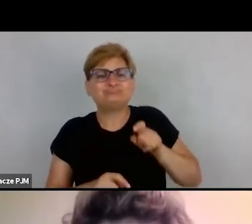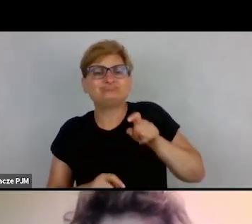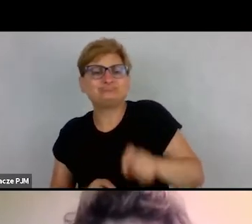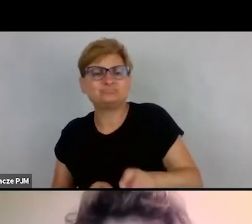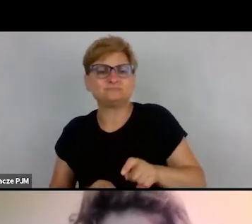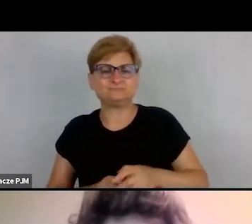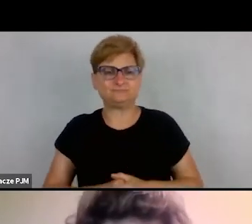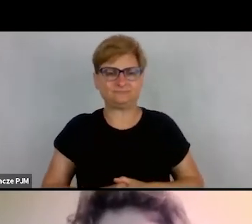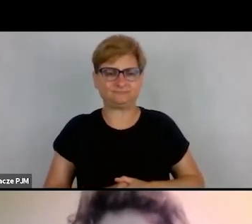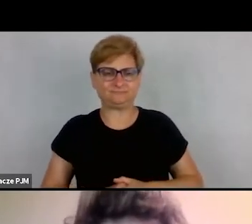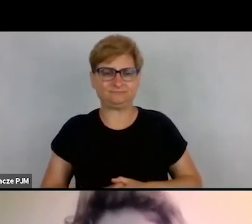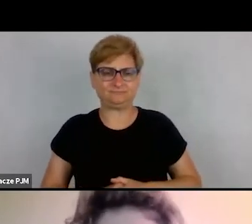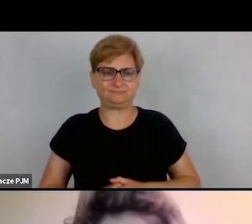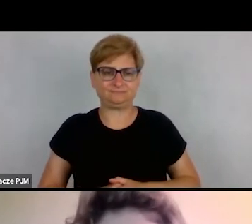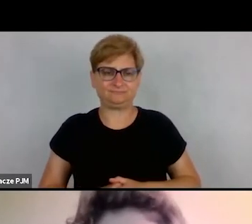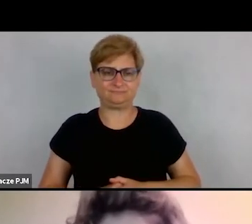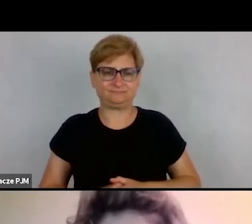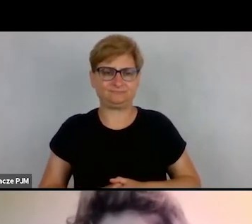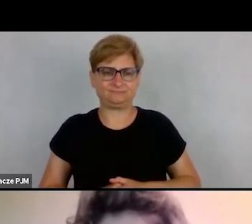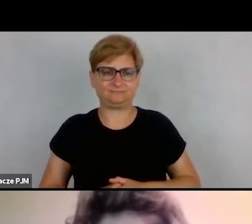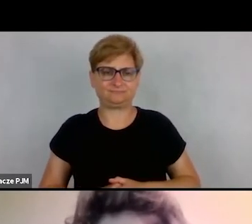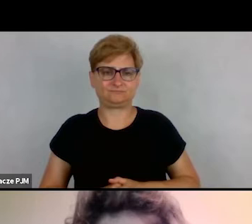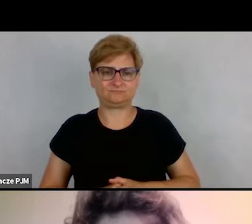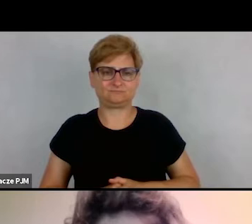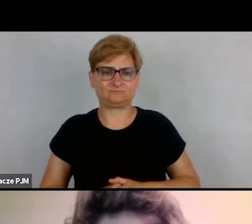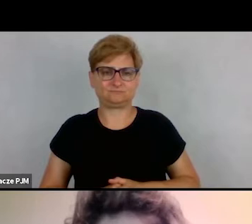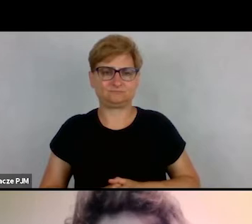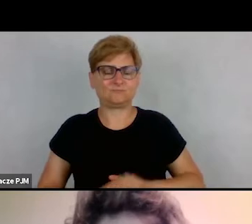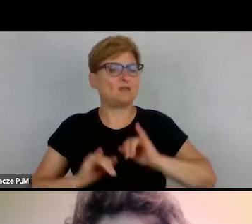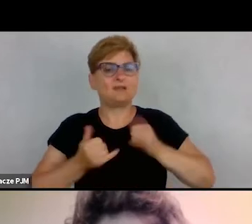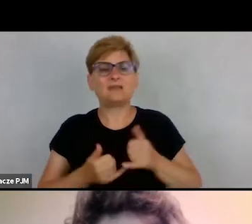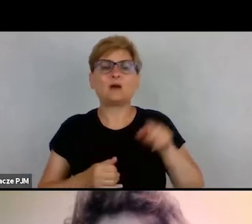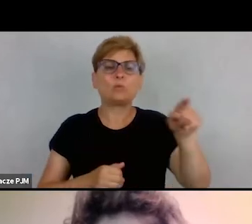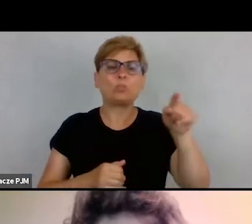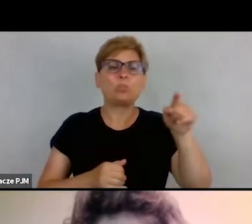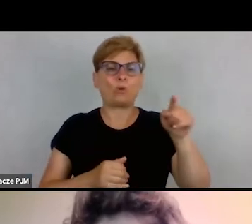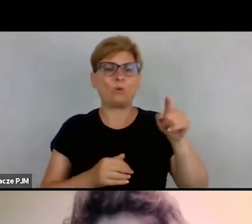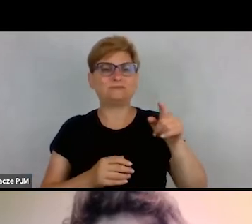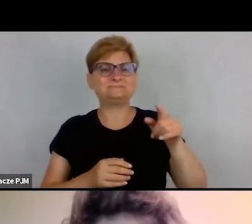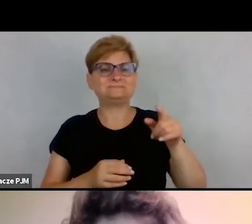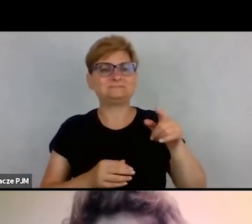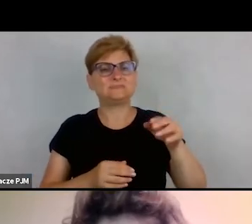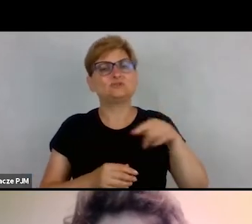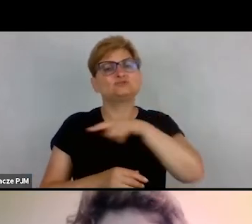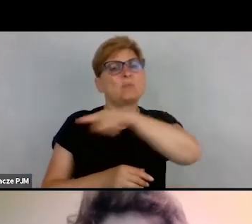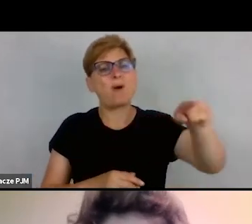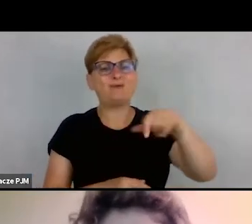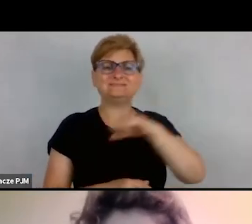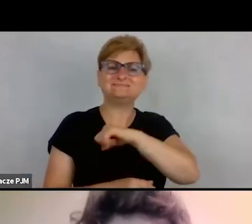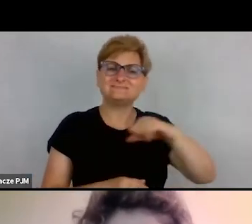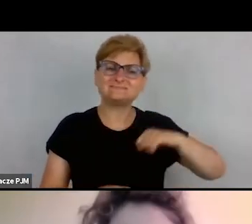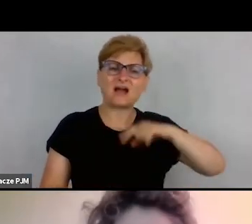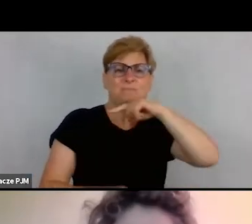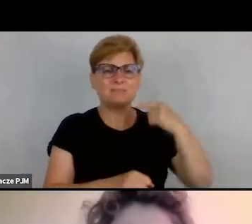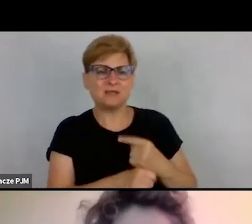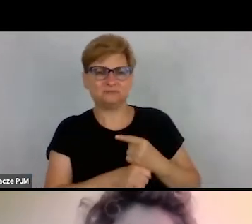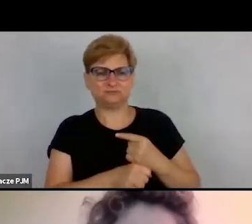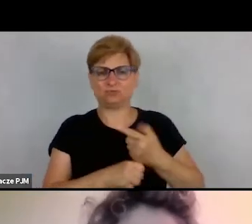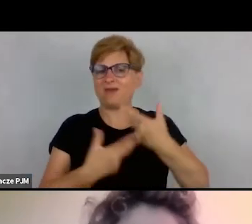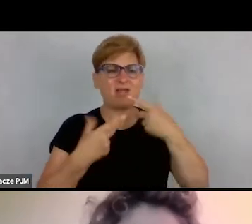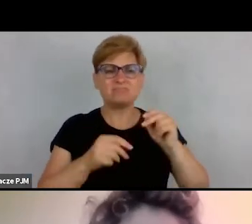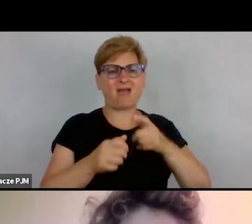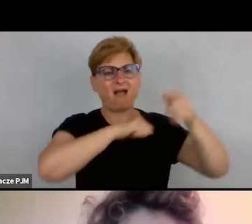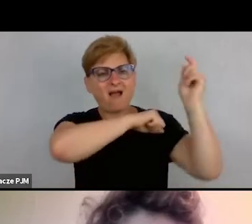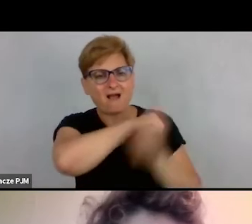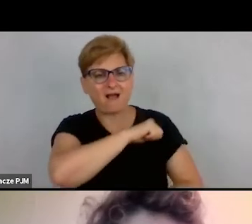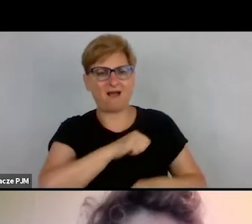our primary strategy? Because in fact, there is little evidence, maybe no evidence, that a harsh criminal legal